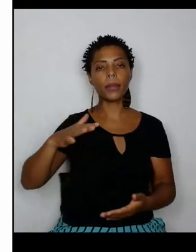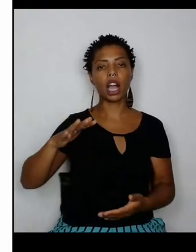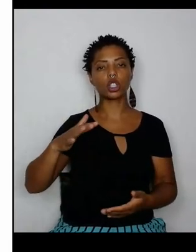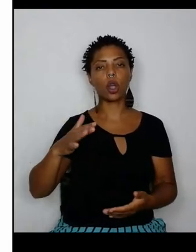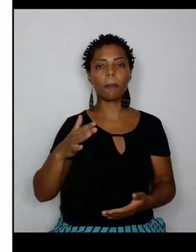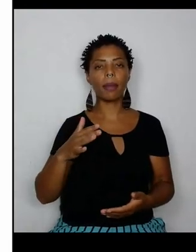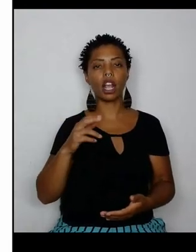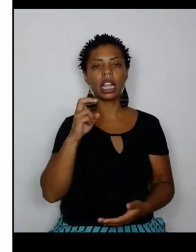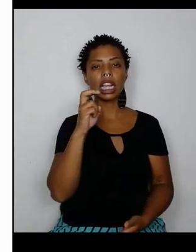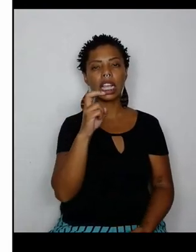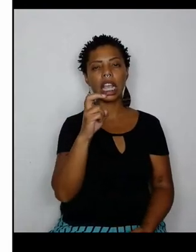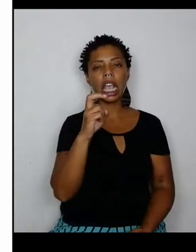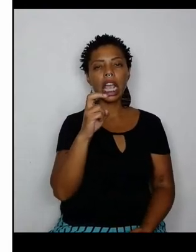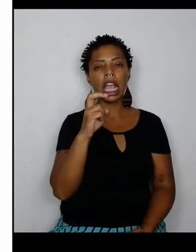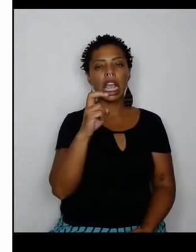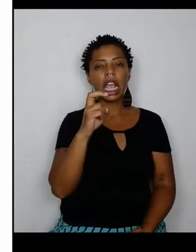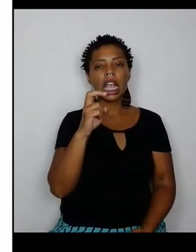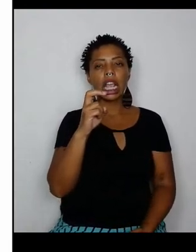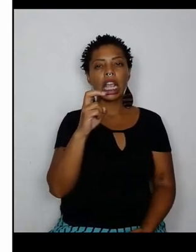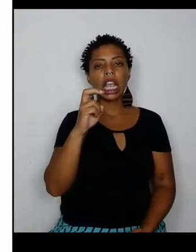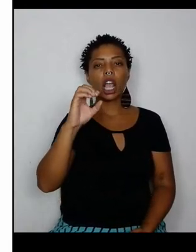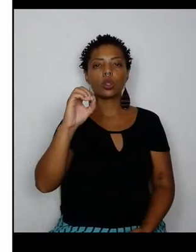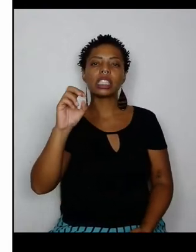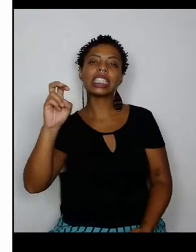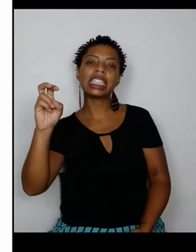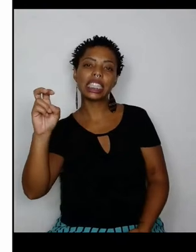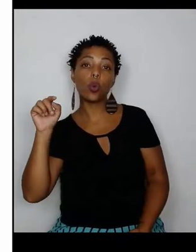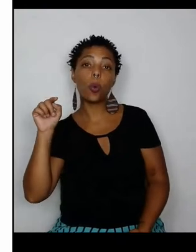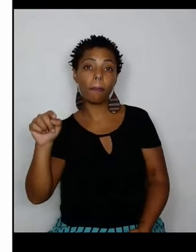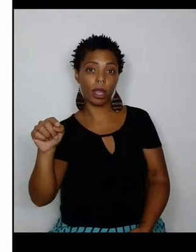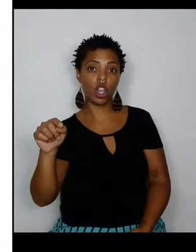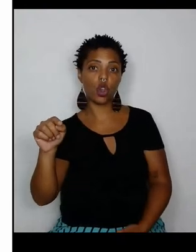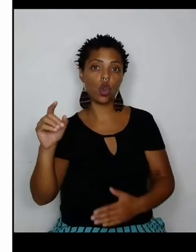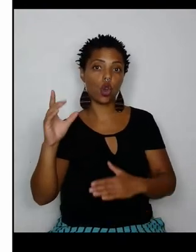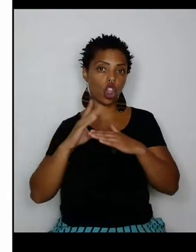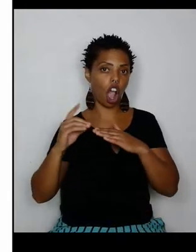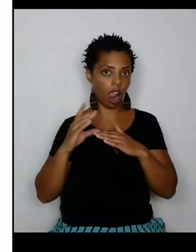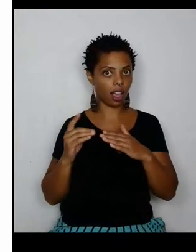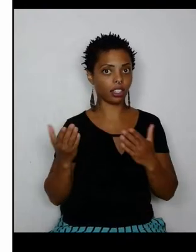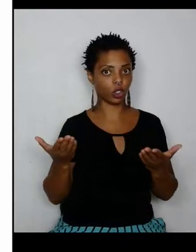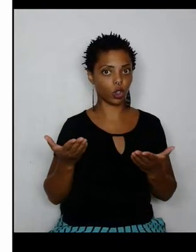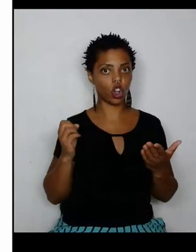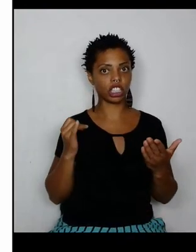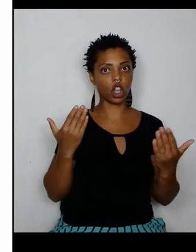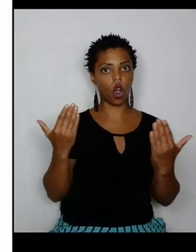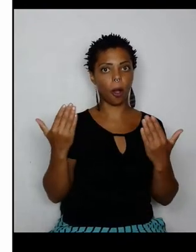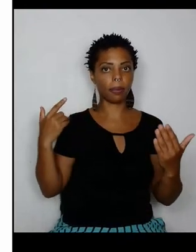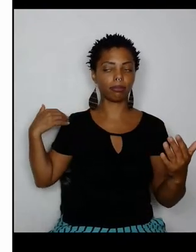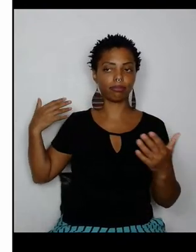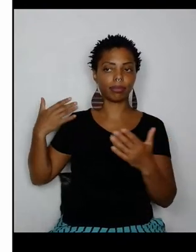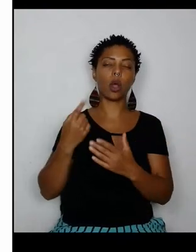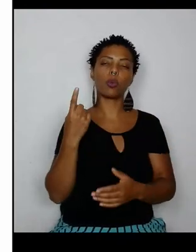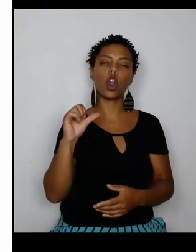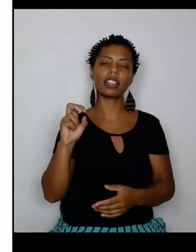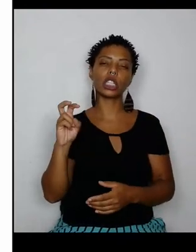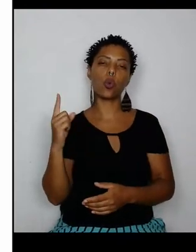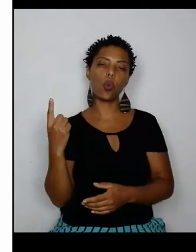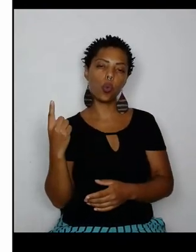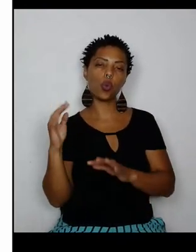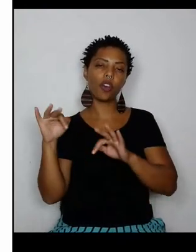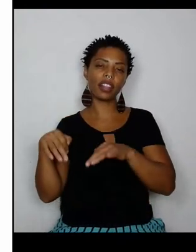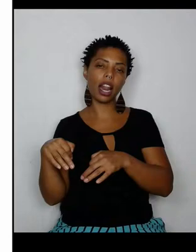which in current figures would be something around five hundred five thousand dollars